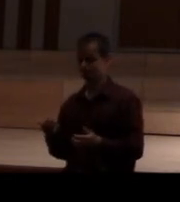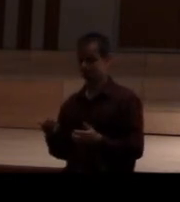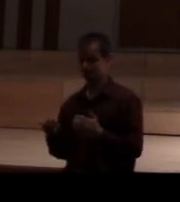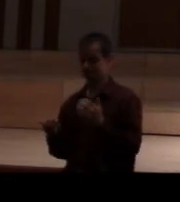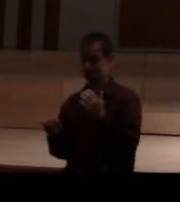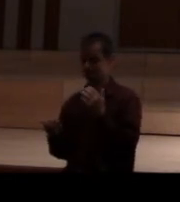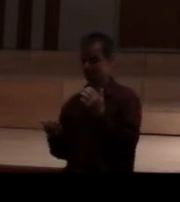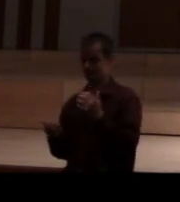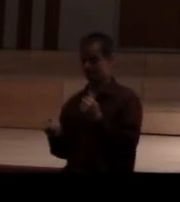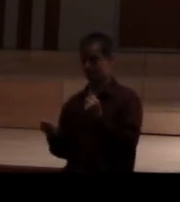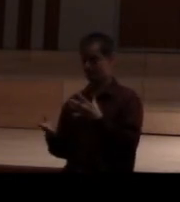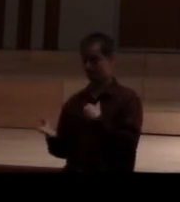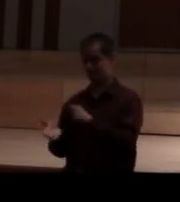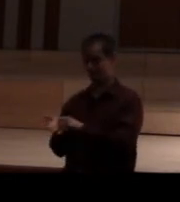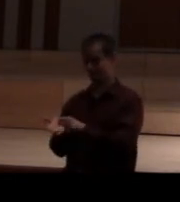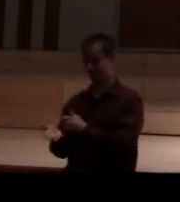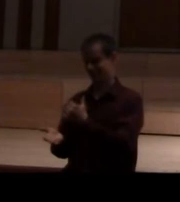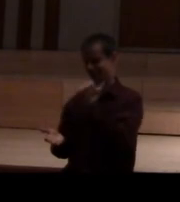might be pretty incorrect.